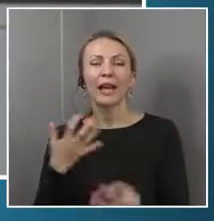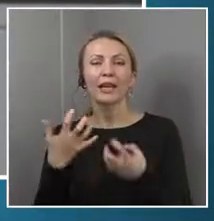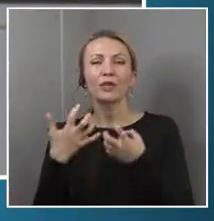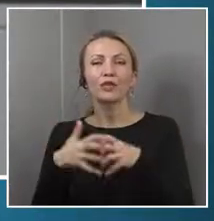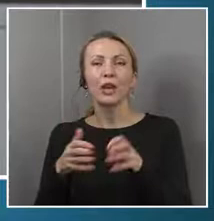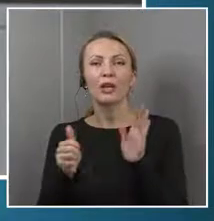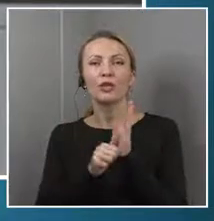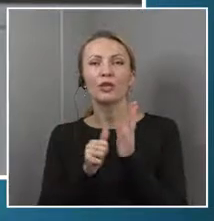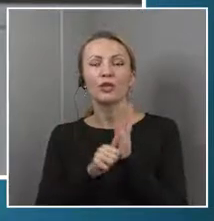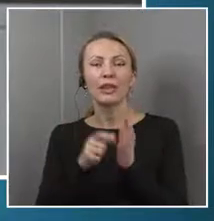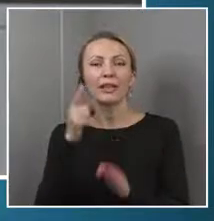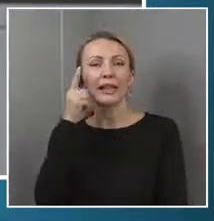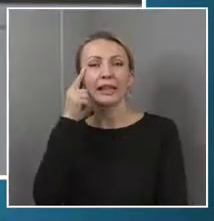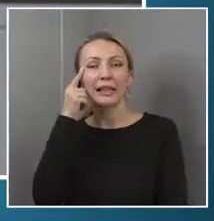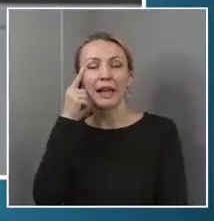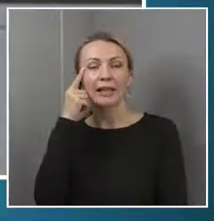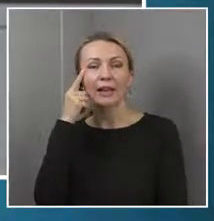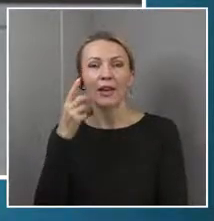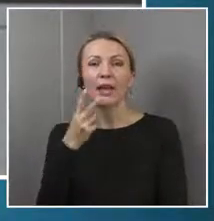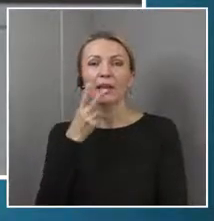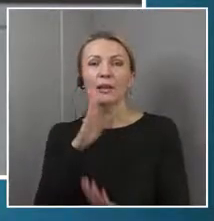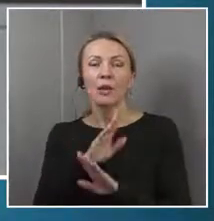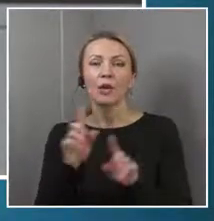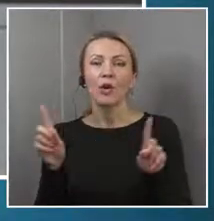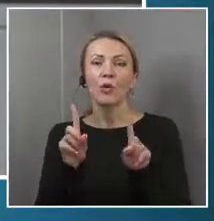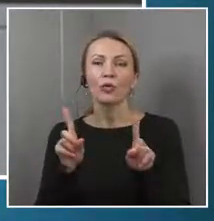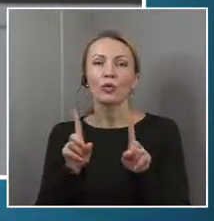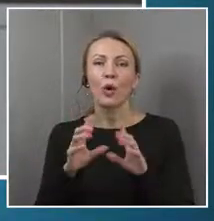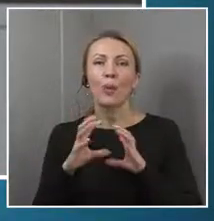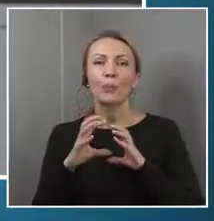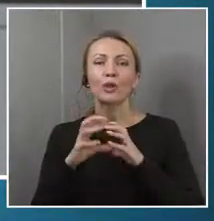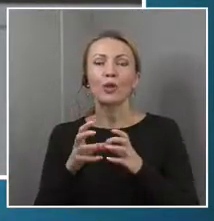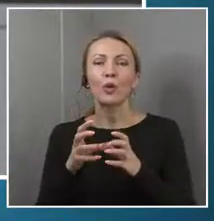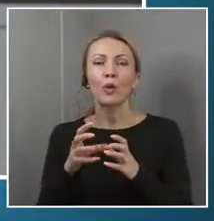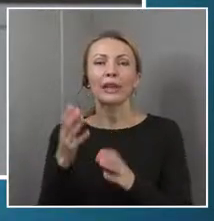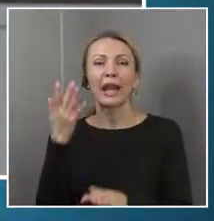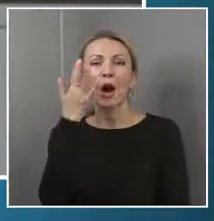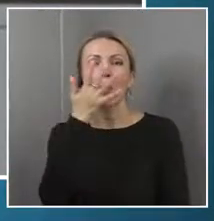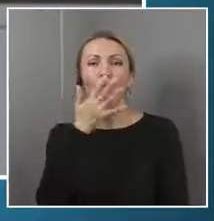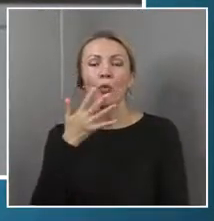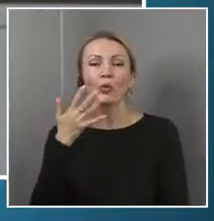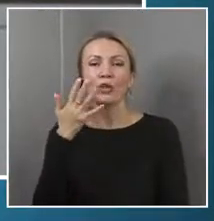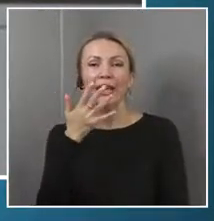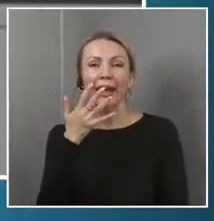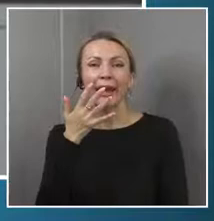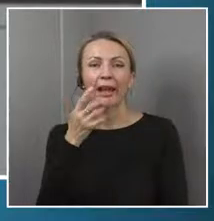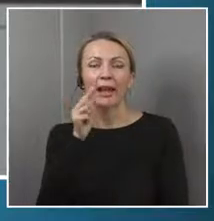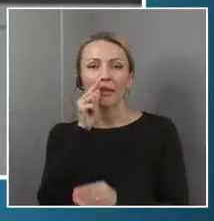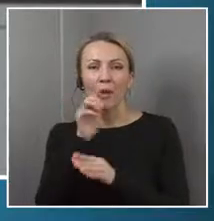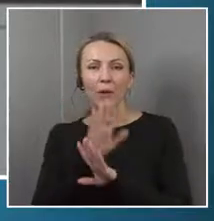20 best-selling artists, five of them are Chinese. So they're not always